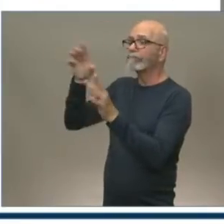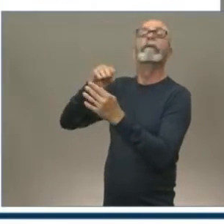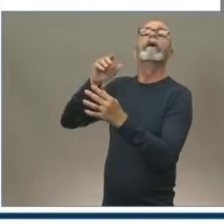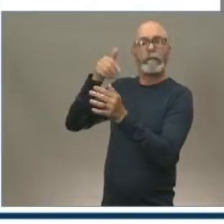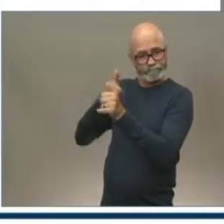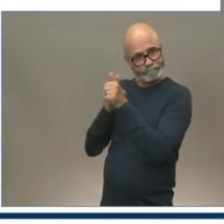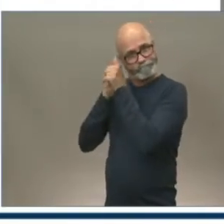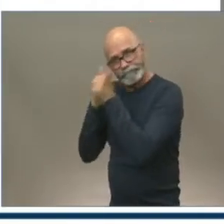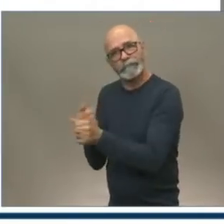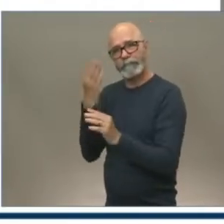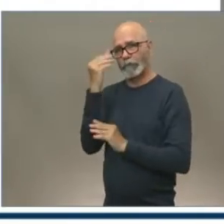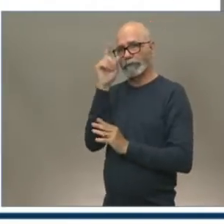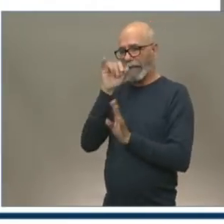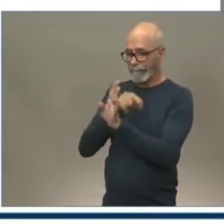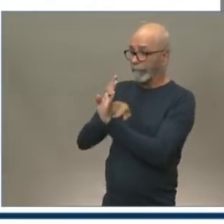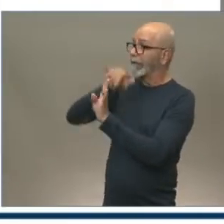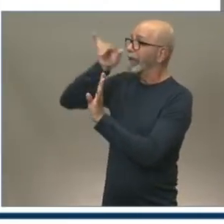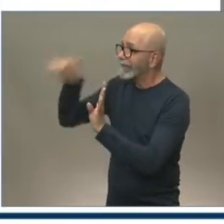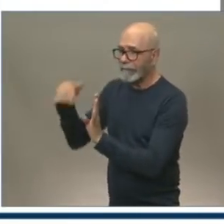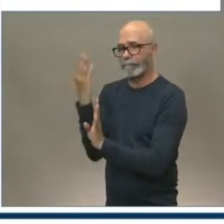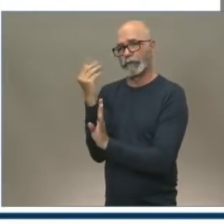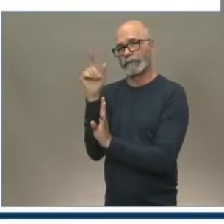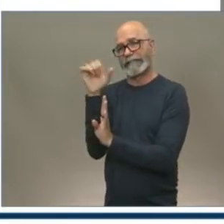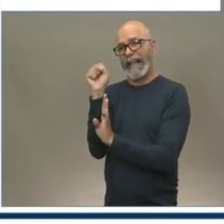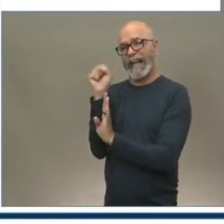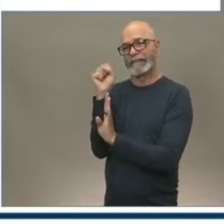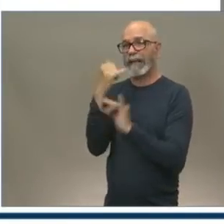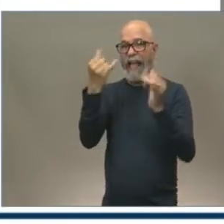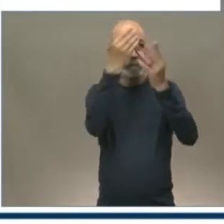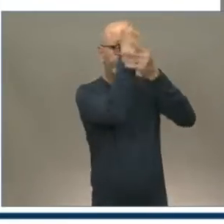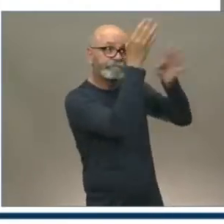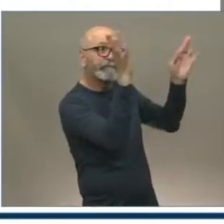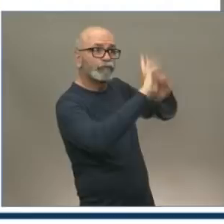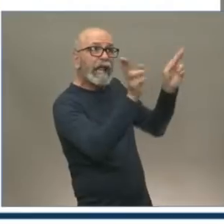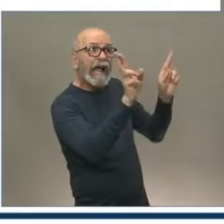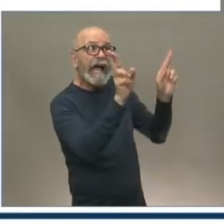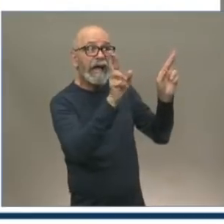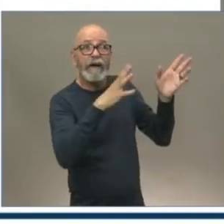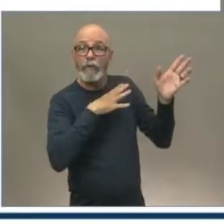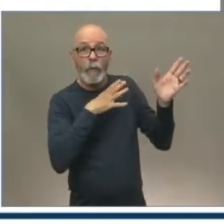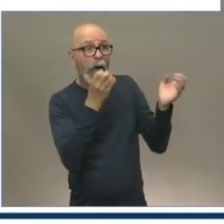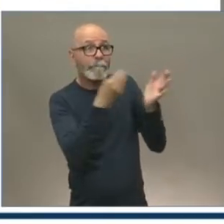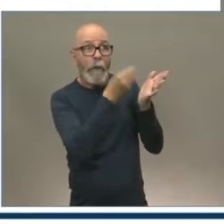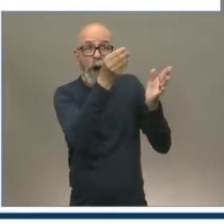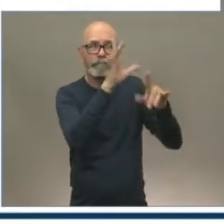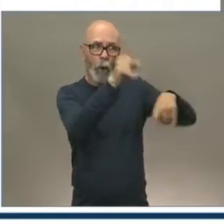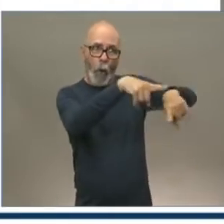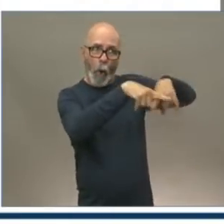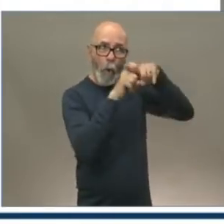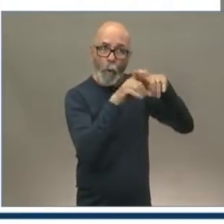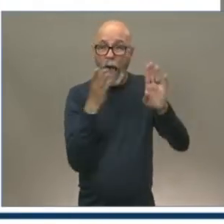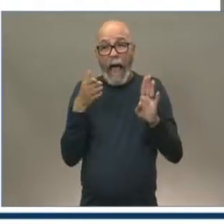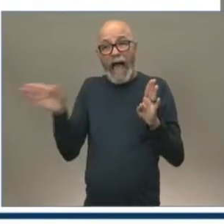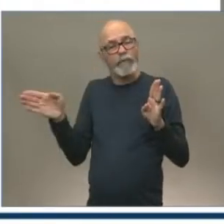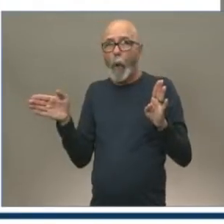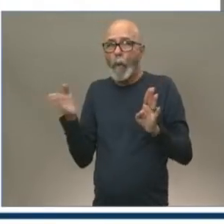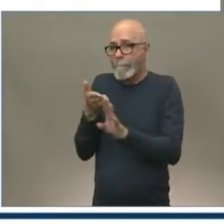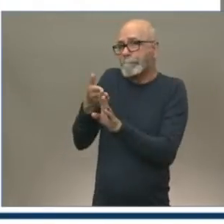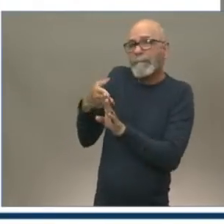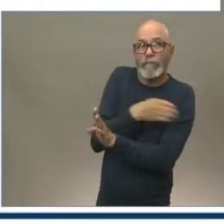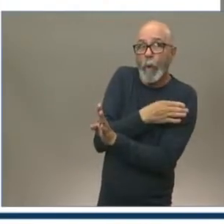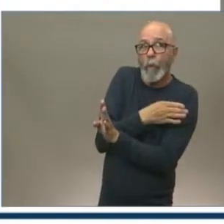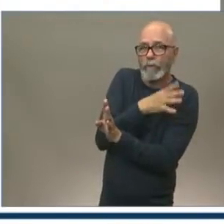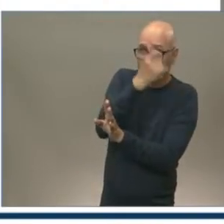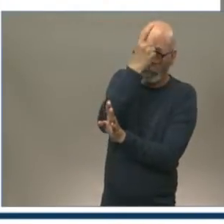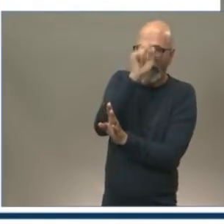quarantine. But we're giving people notice now. We're saying put a pause, wait for at least the 4-week period. We need